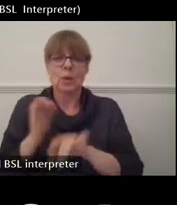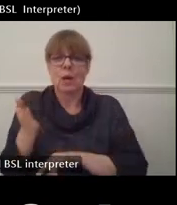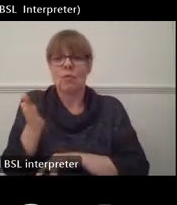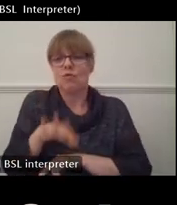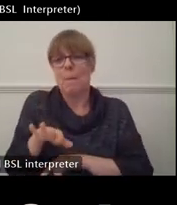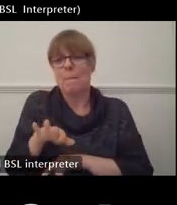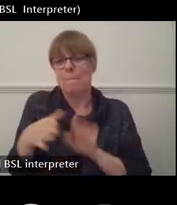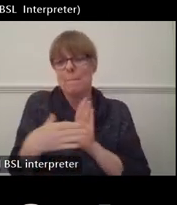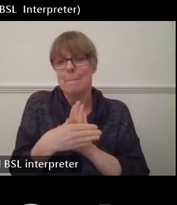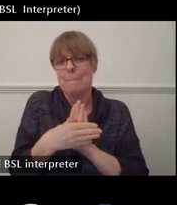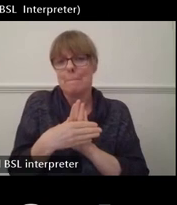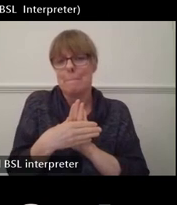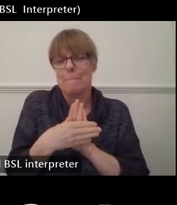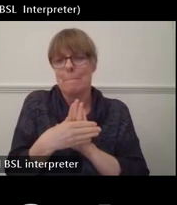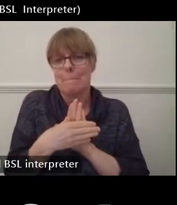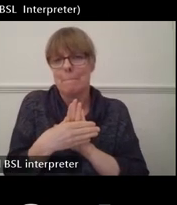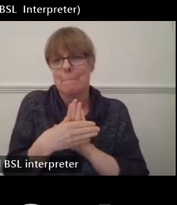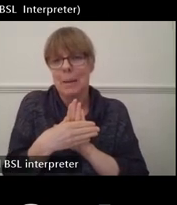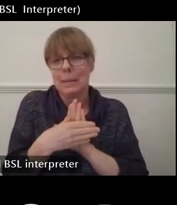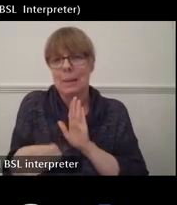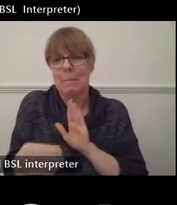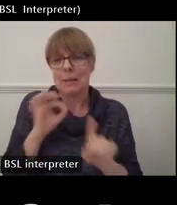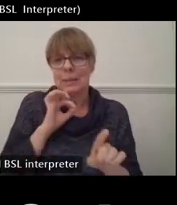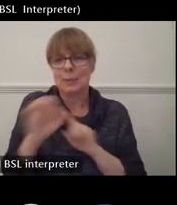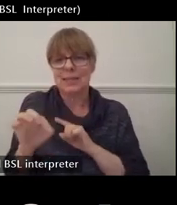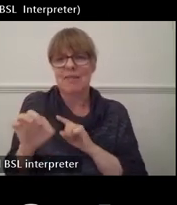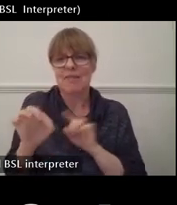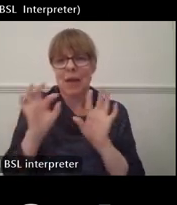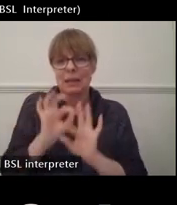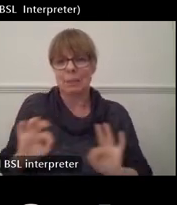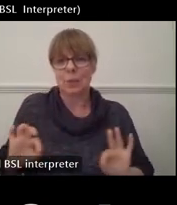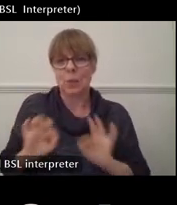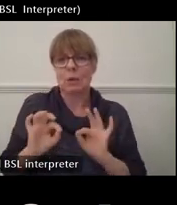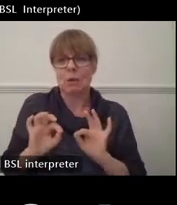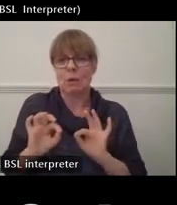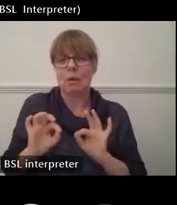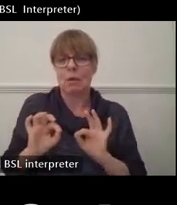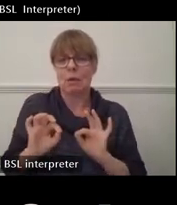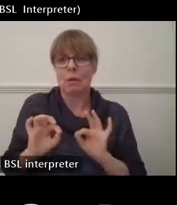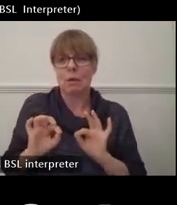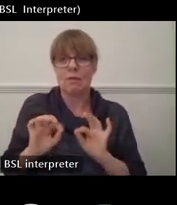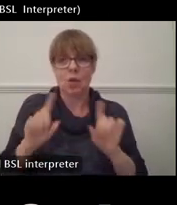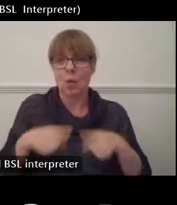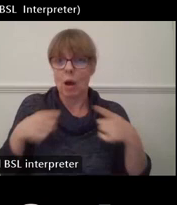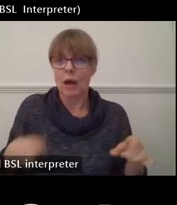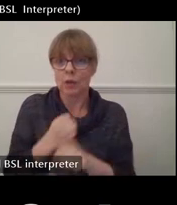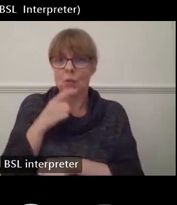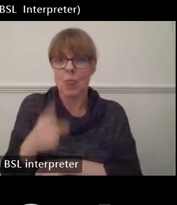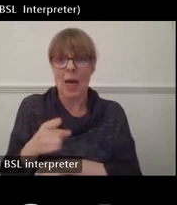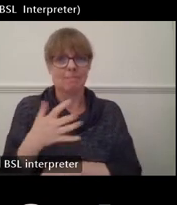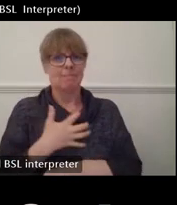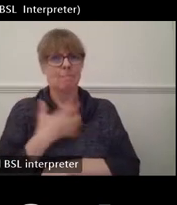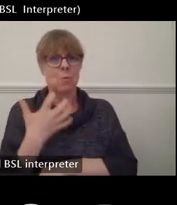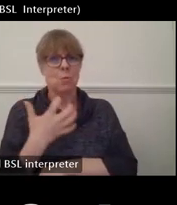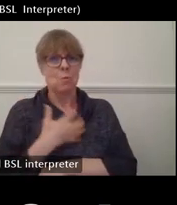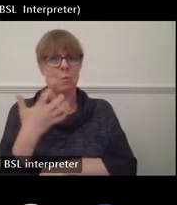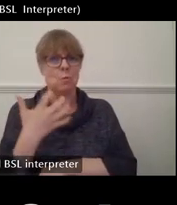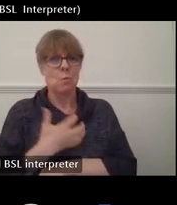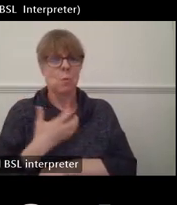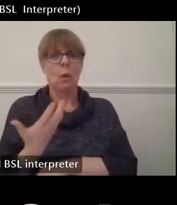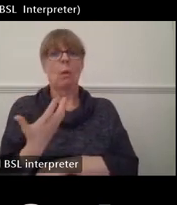maybe kind of Swahili kind of music. And if you can't play that, they get angry. And then you have to find a way